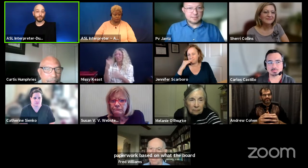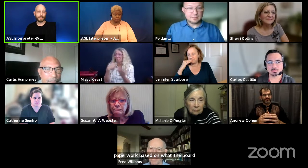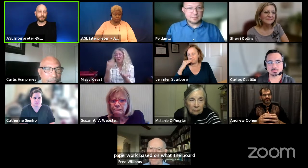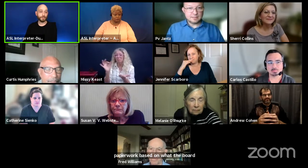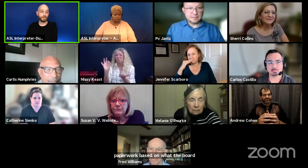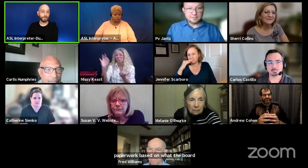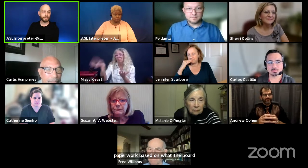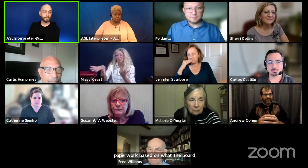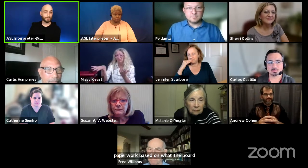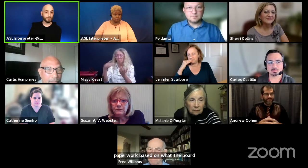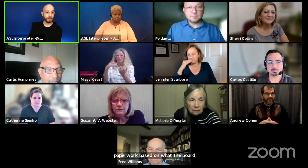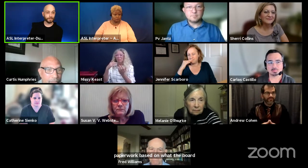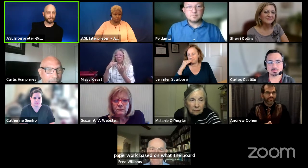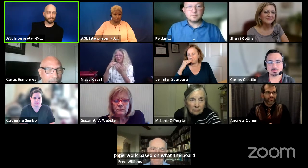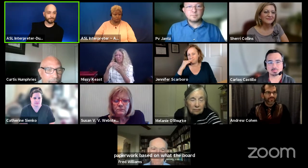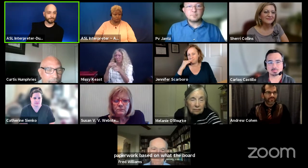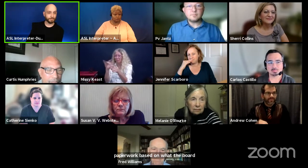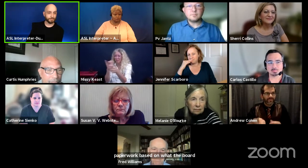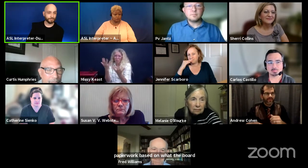Commissioner Keast?